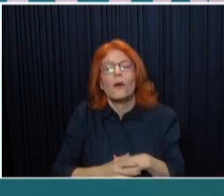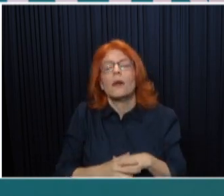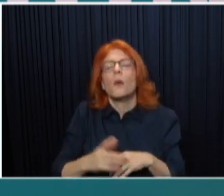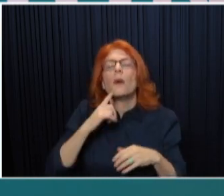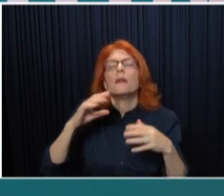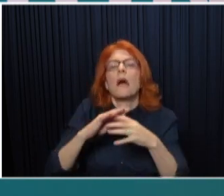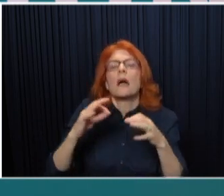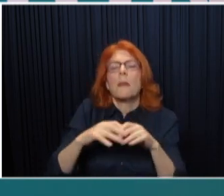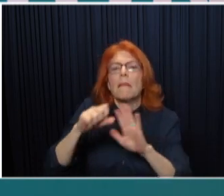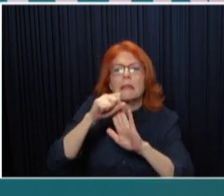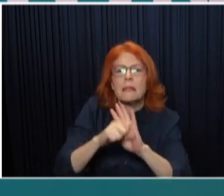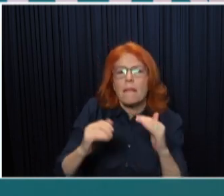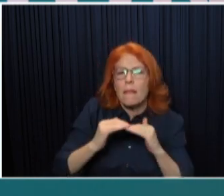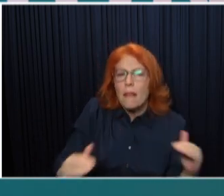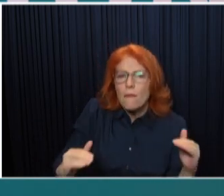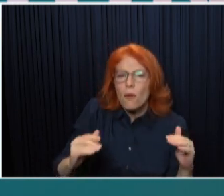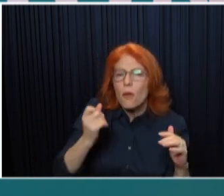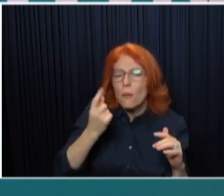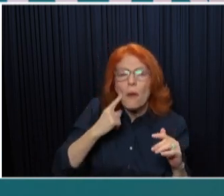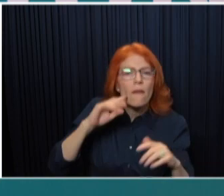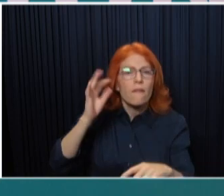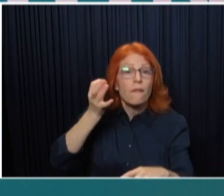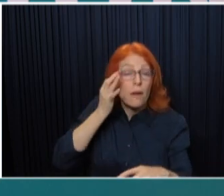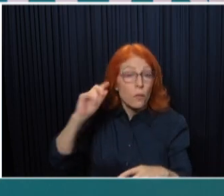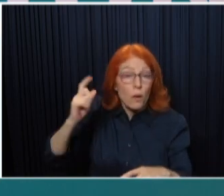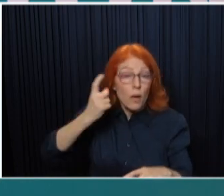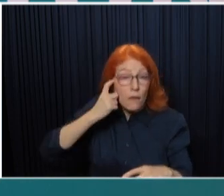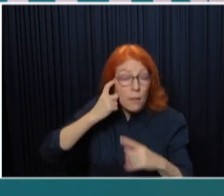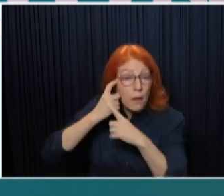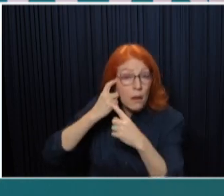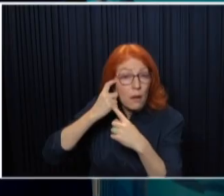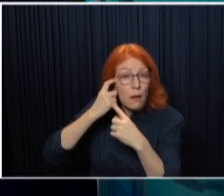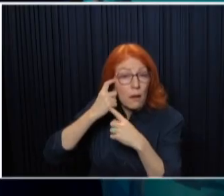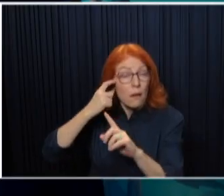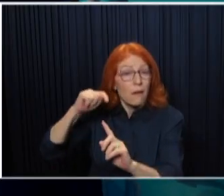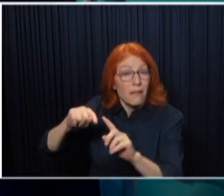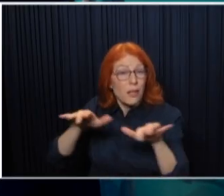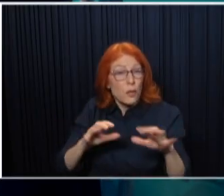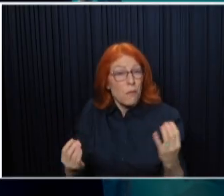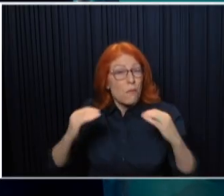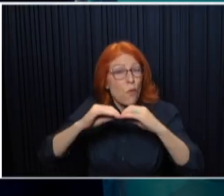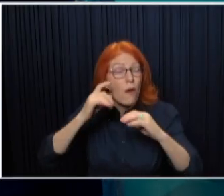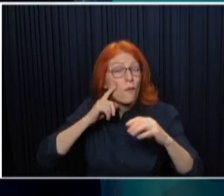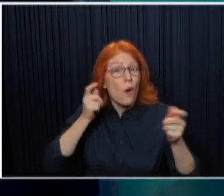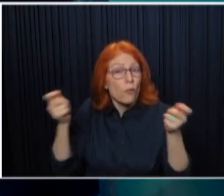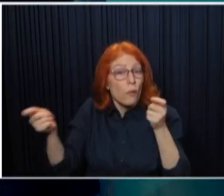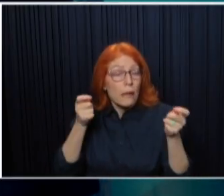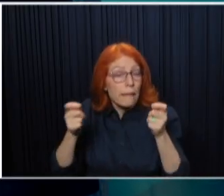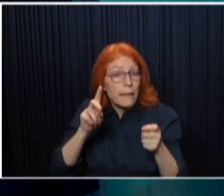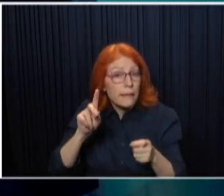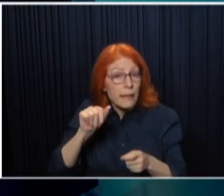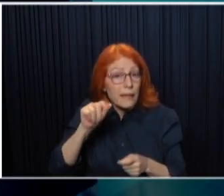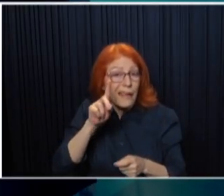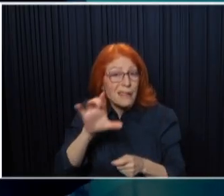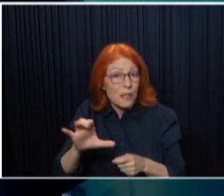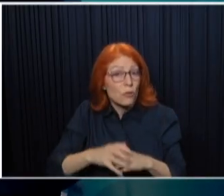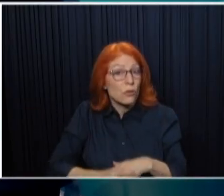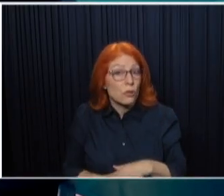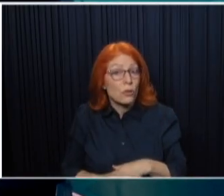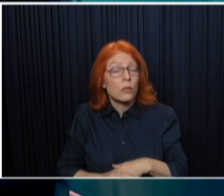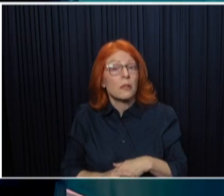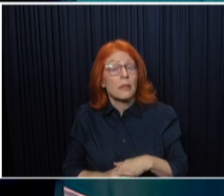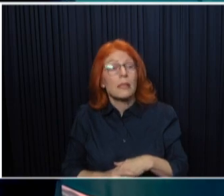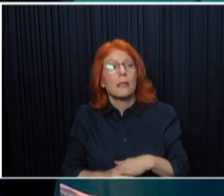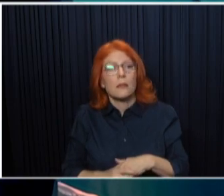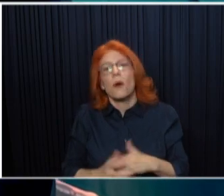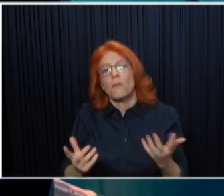what's being done on the state level, but as far as the federal government, should the federal government be doing more to regulate data centers then?